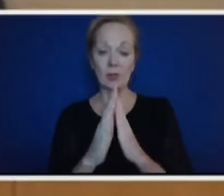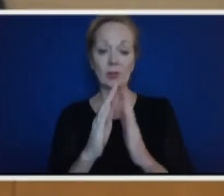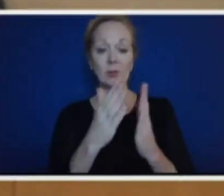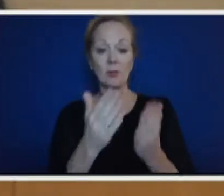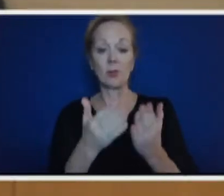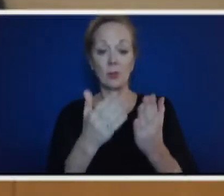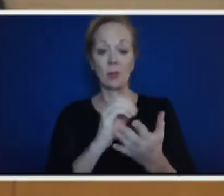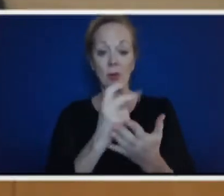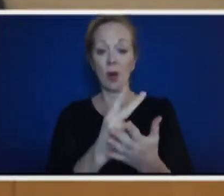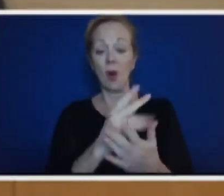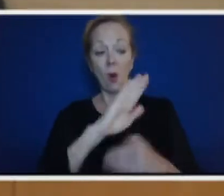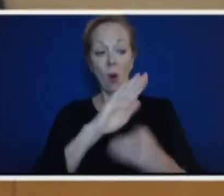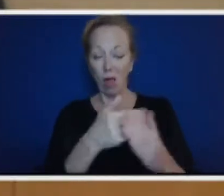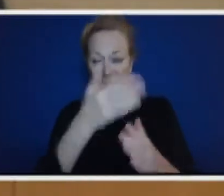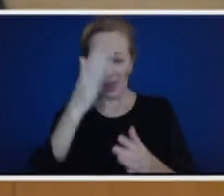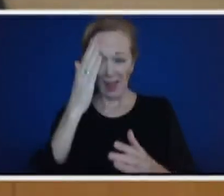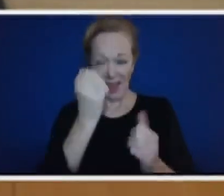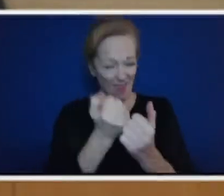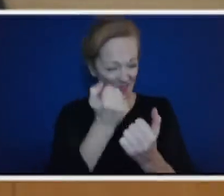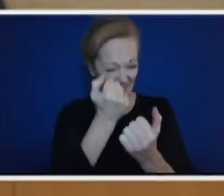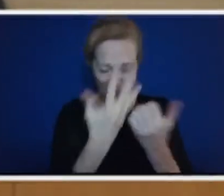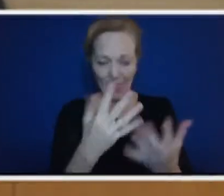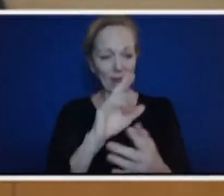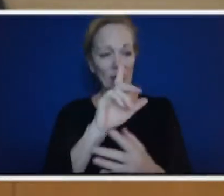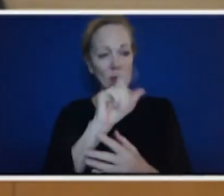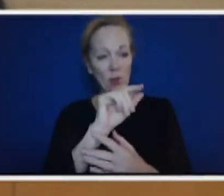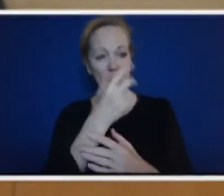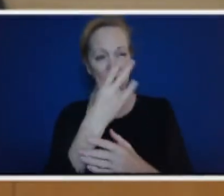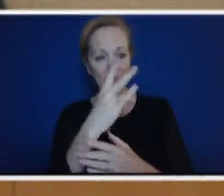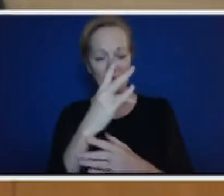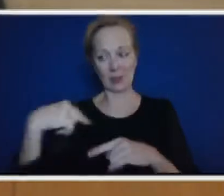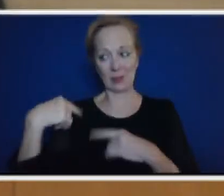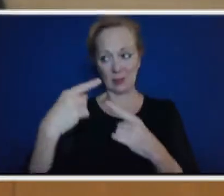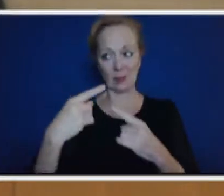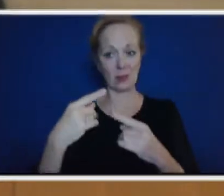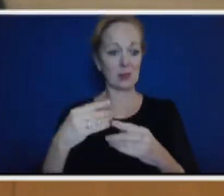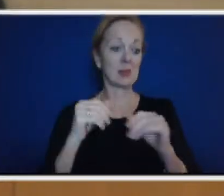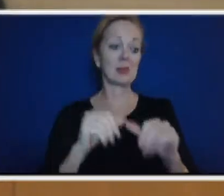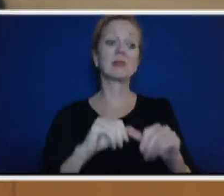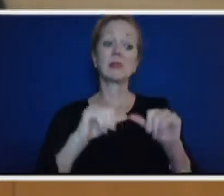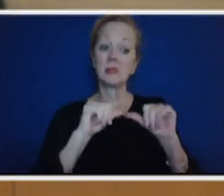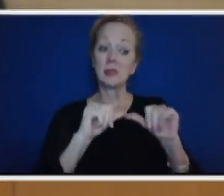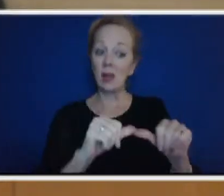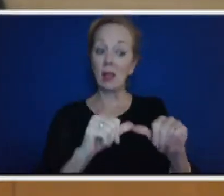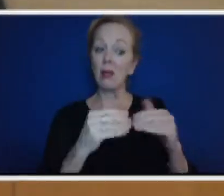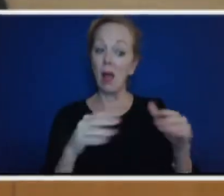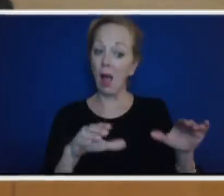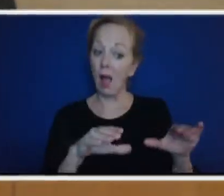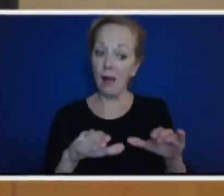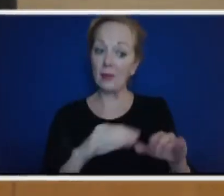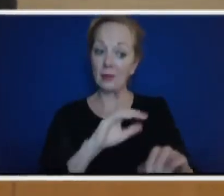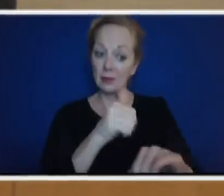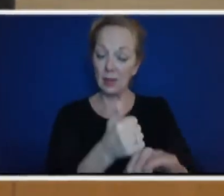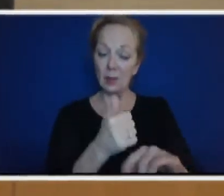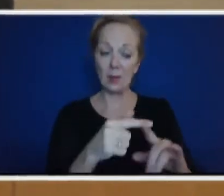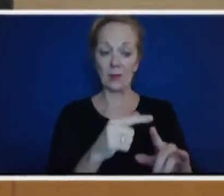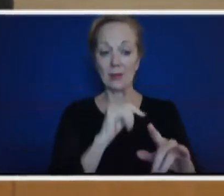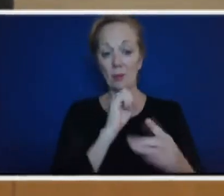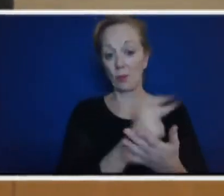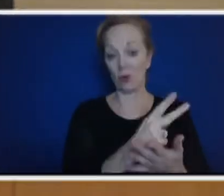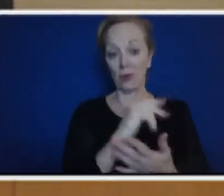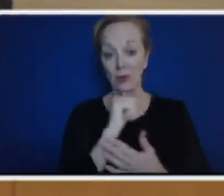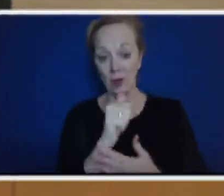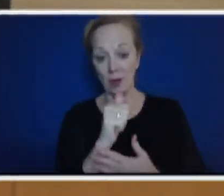entitlements from 2017 will still be in place whether this site plan amendment gets approved or not. What won't move forward is